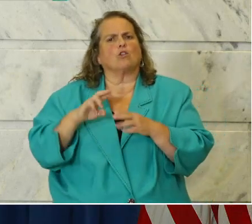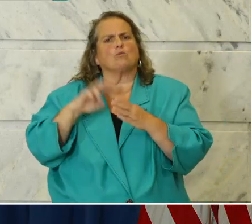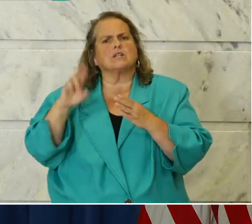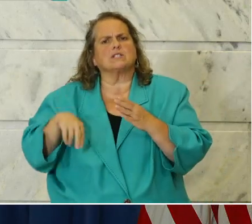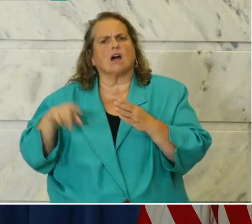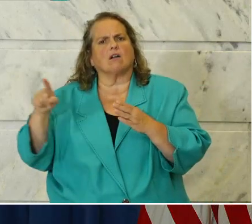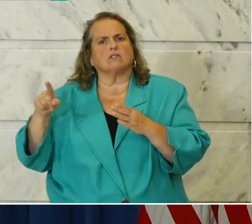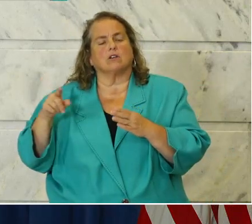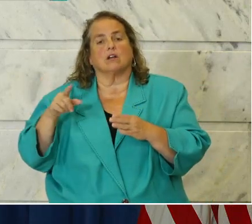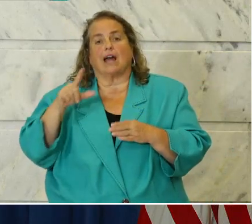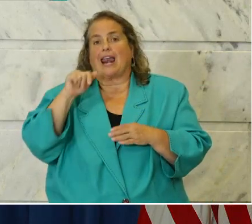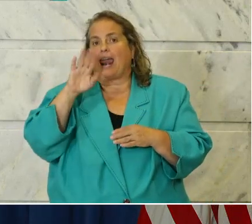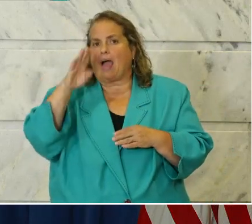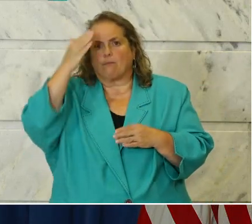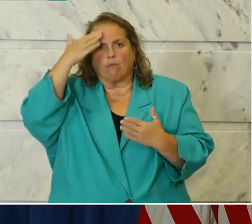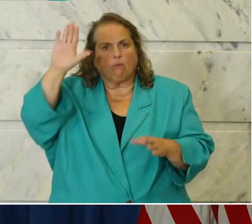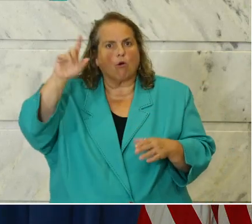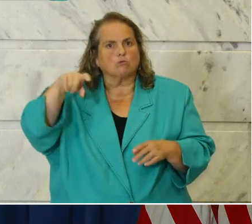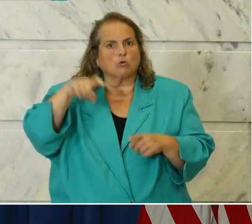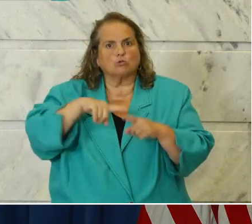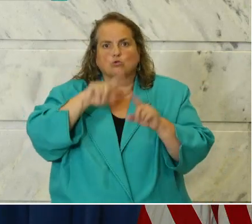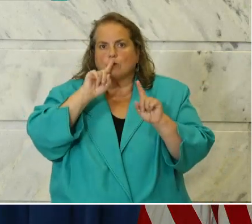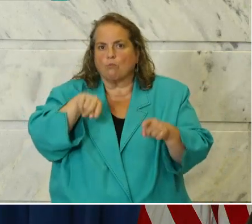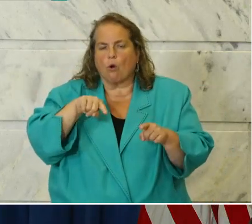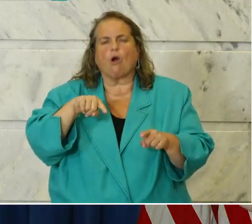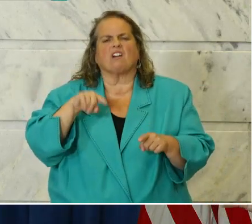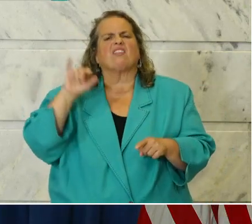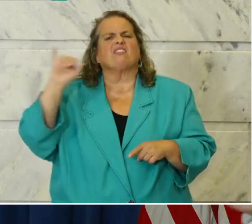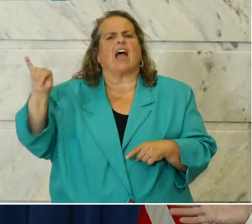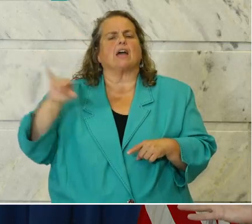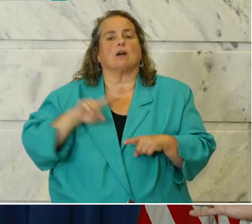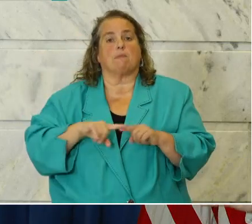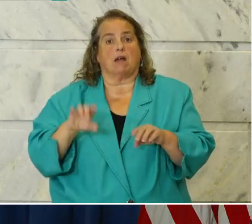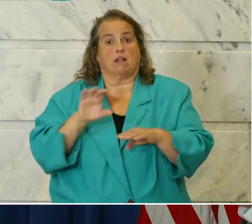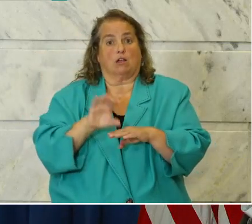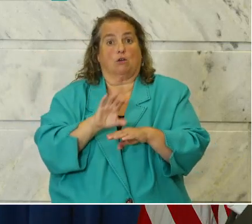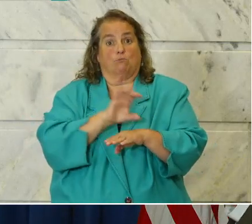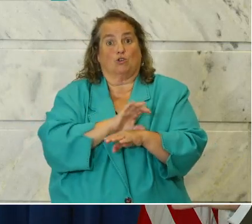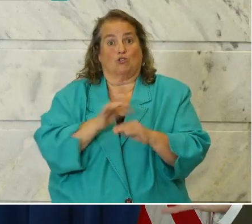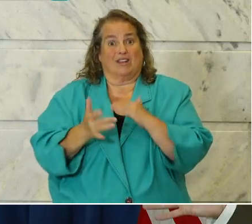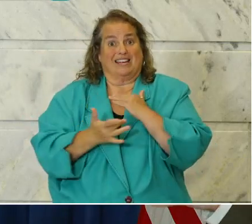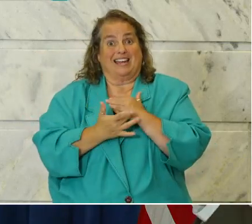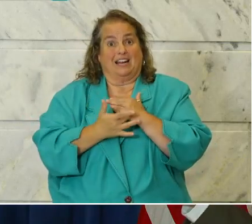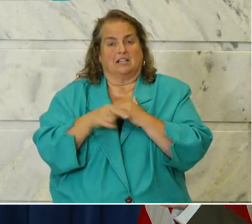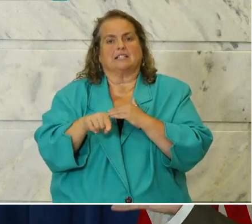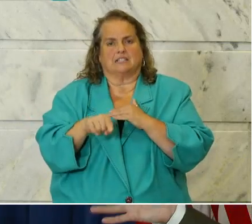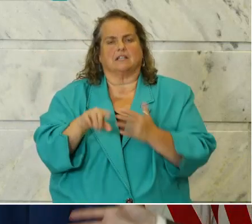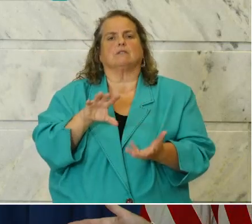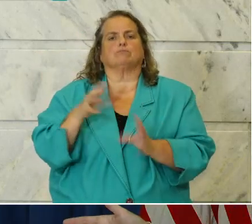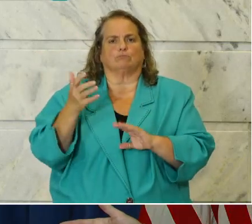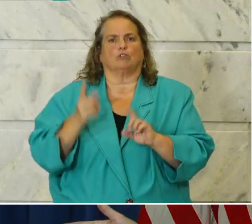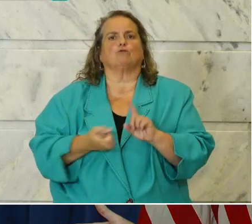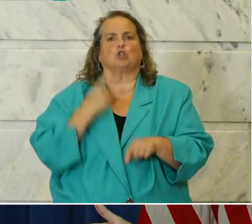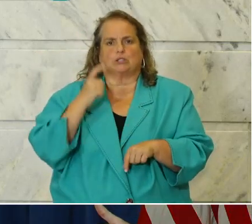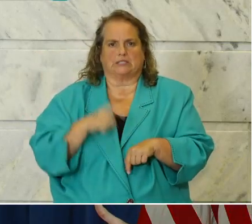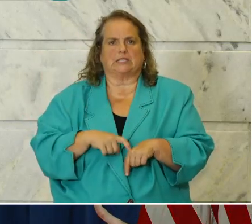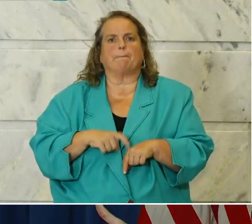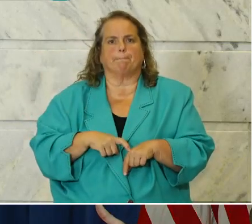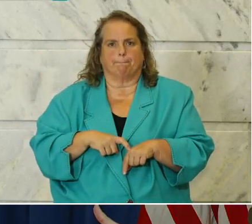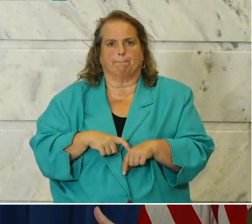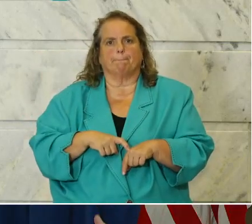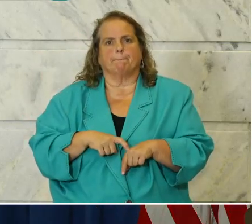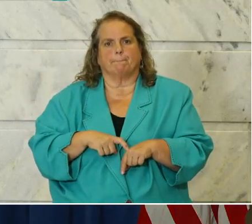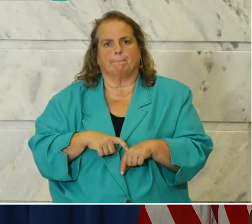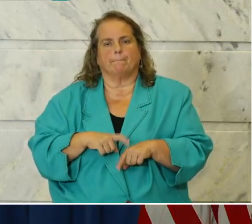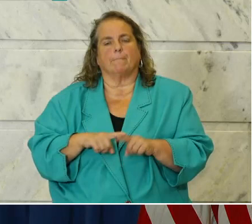lab didn't know they were supposed to report. So this is on the technology side. This is on the technology side this time. But